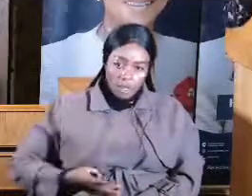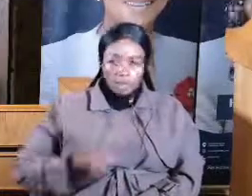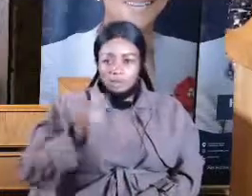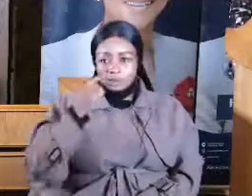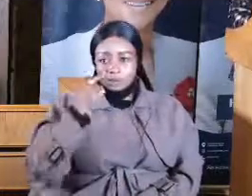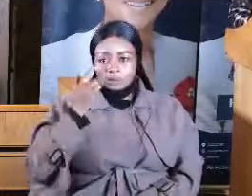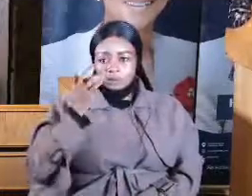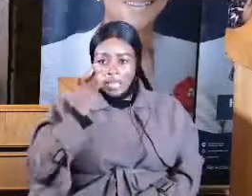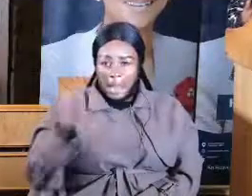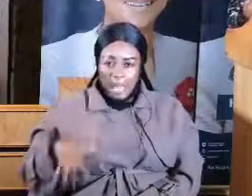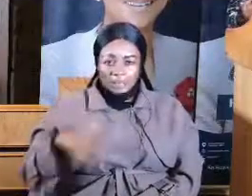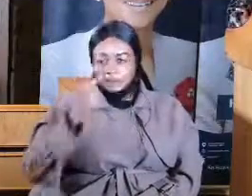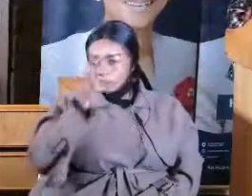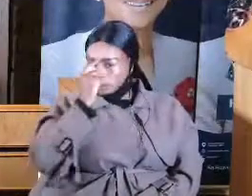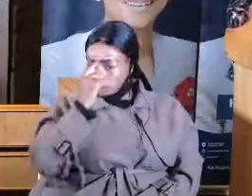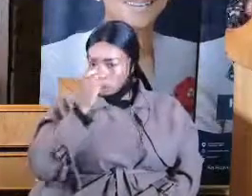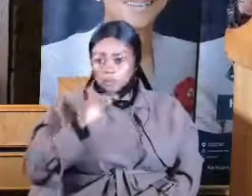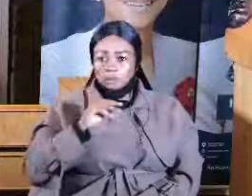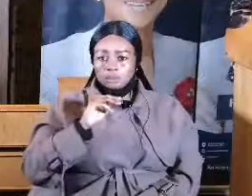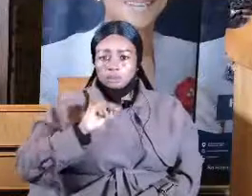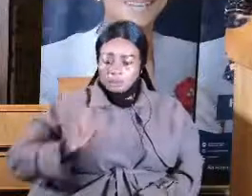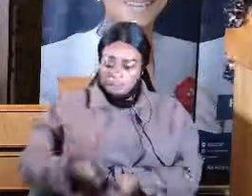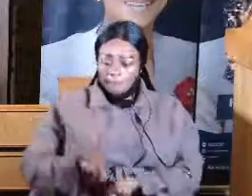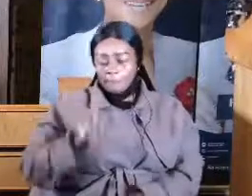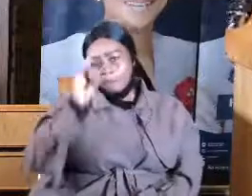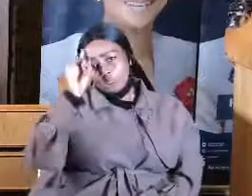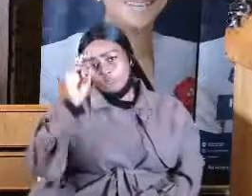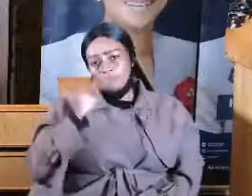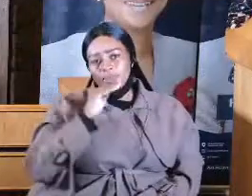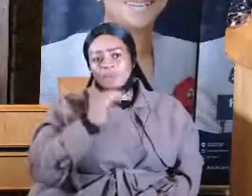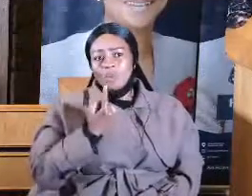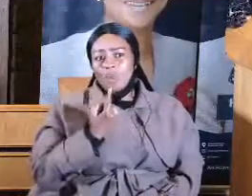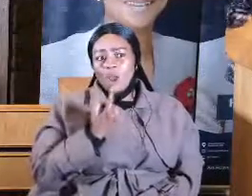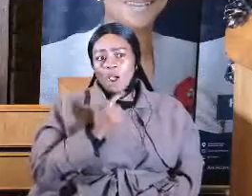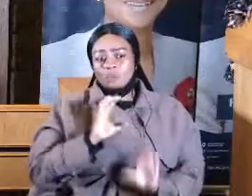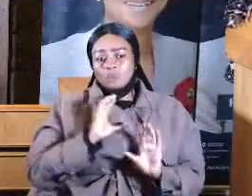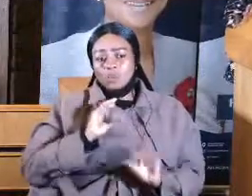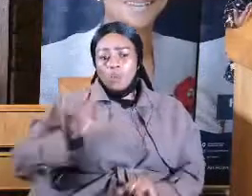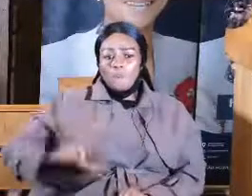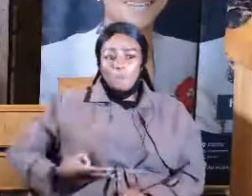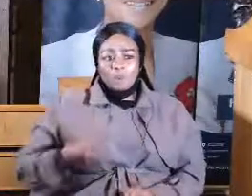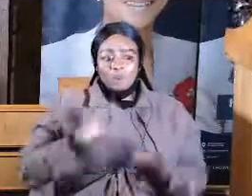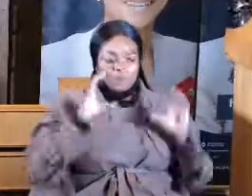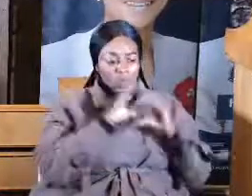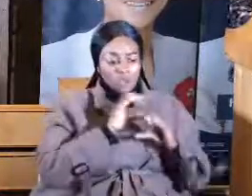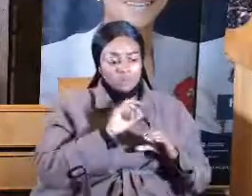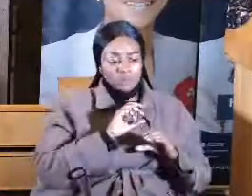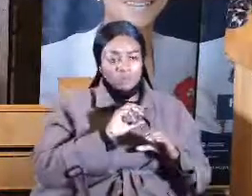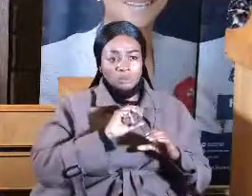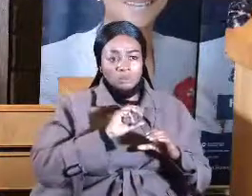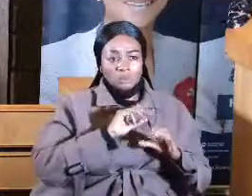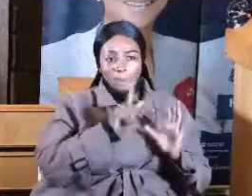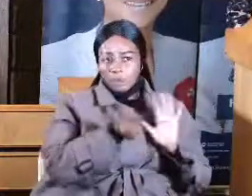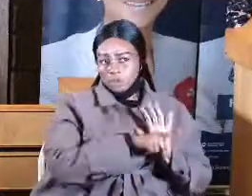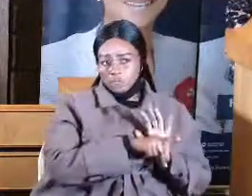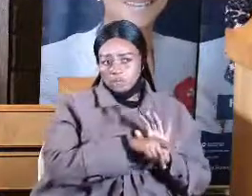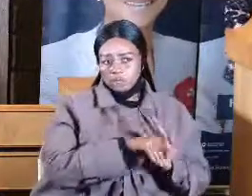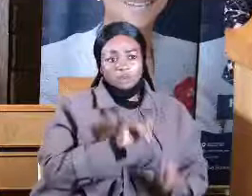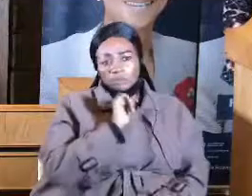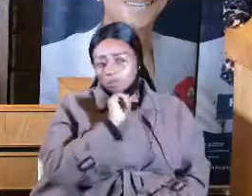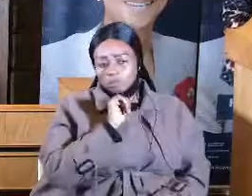women, Indian women. It cannot be correct that only one class of women are considered for any position across any employment or